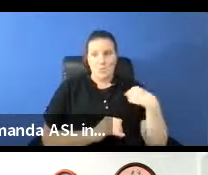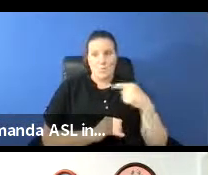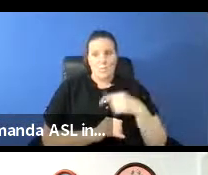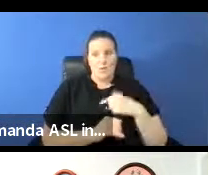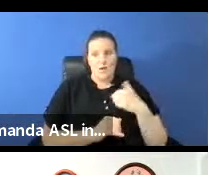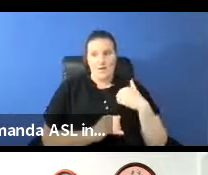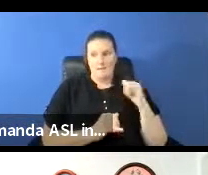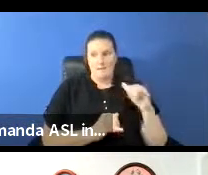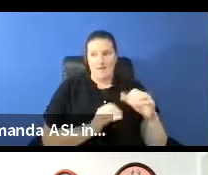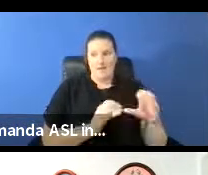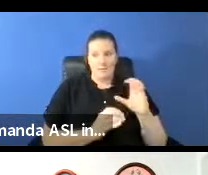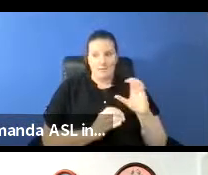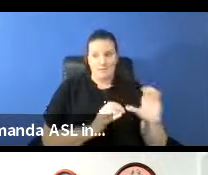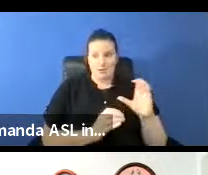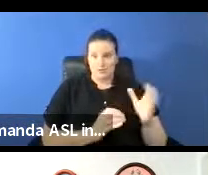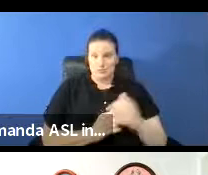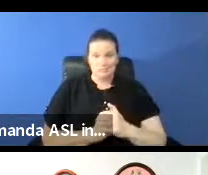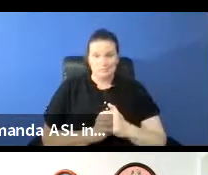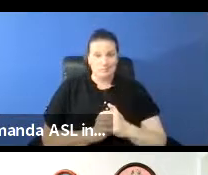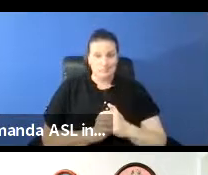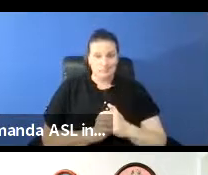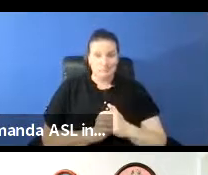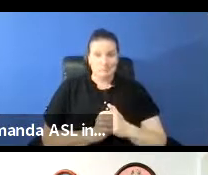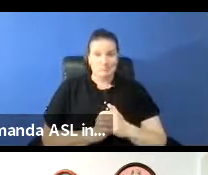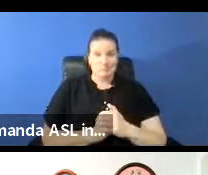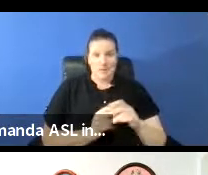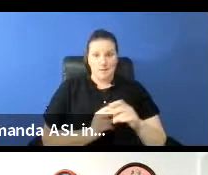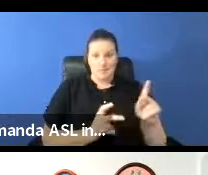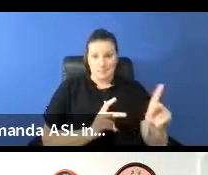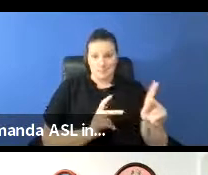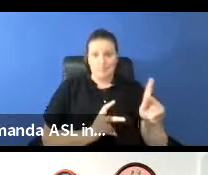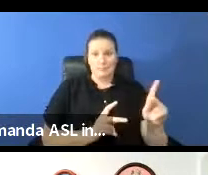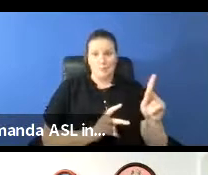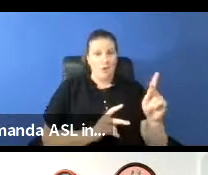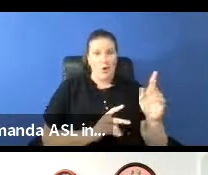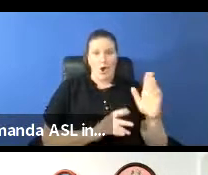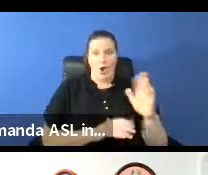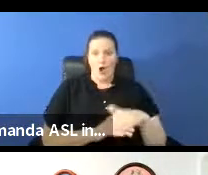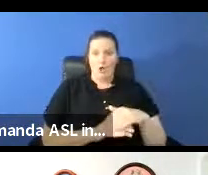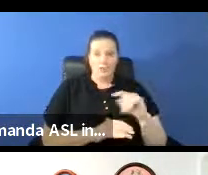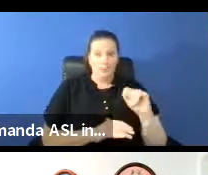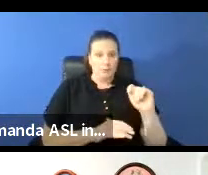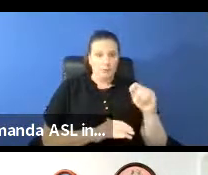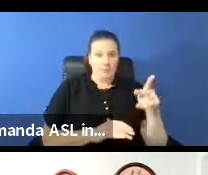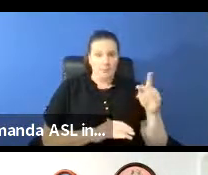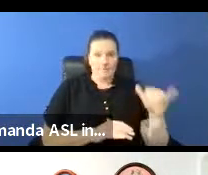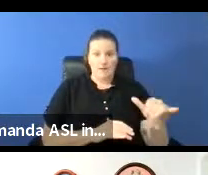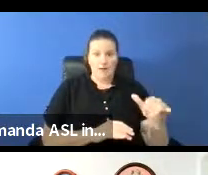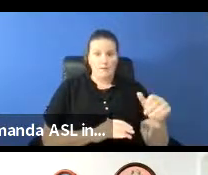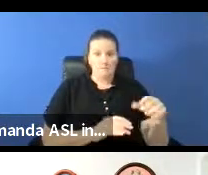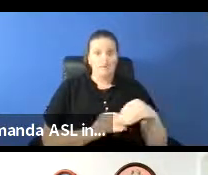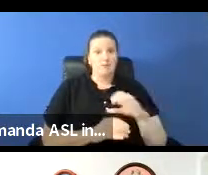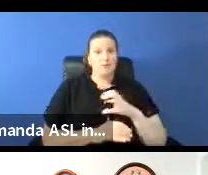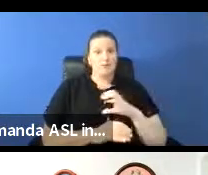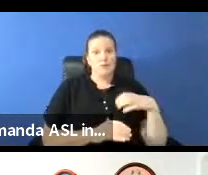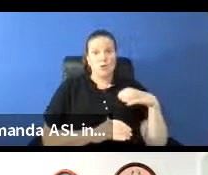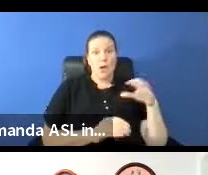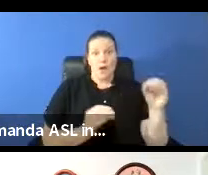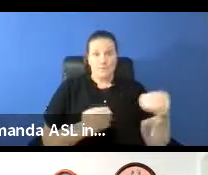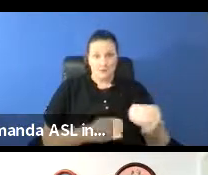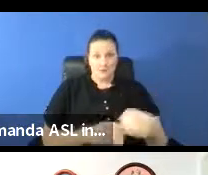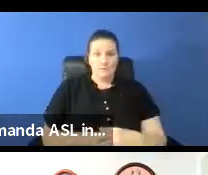those conversations, and folks are on top of it in the congressional offices.